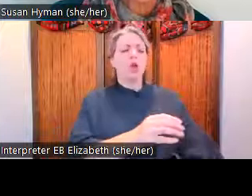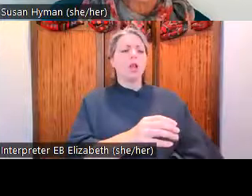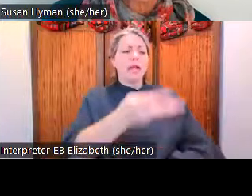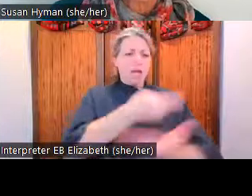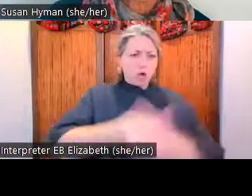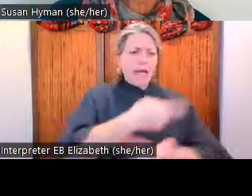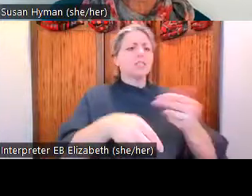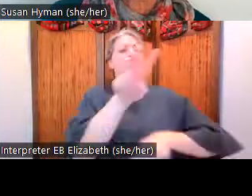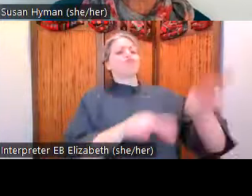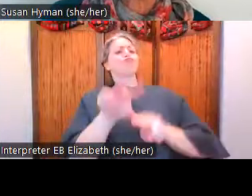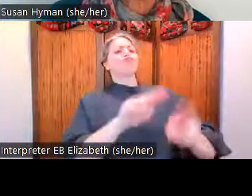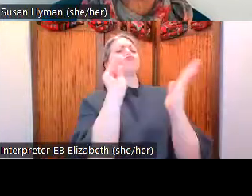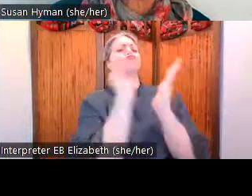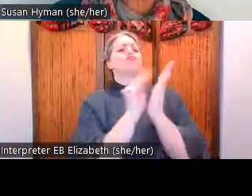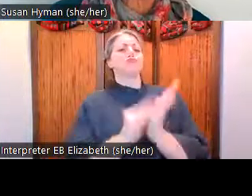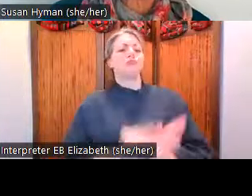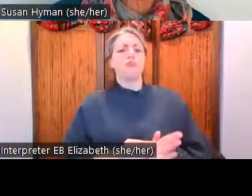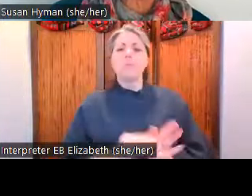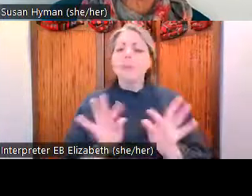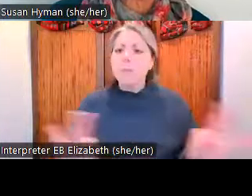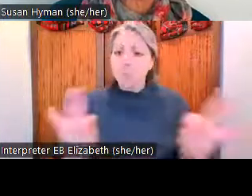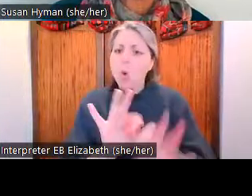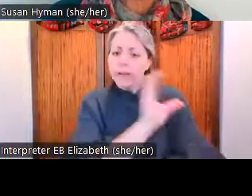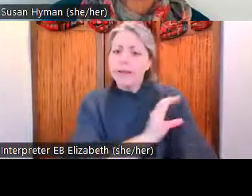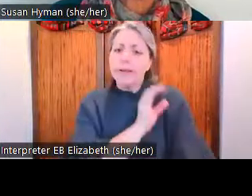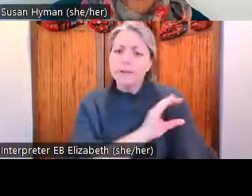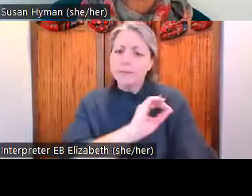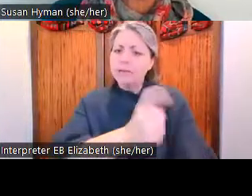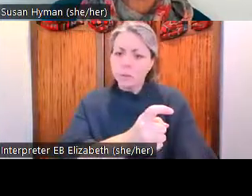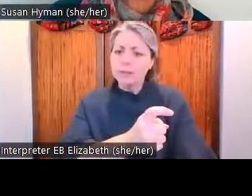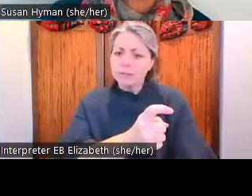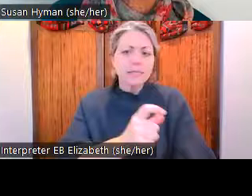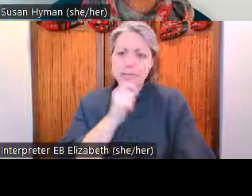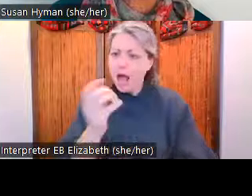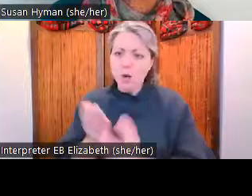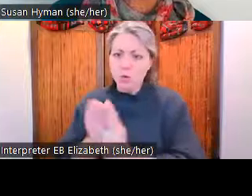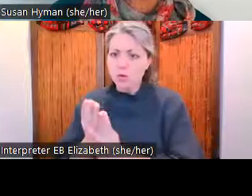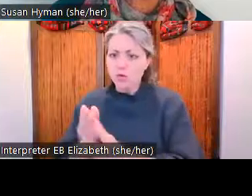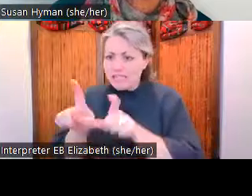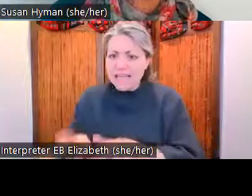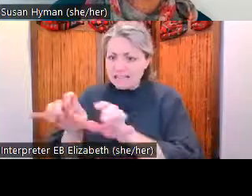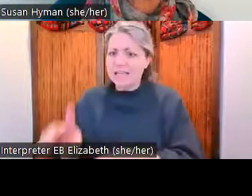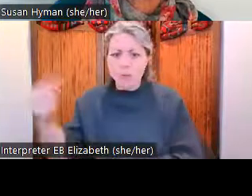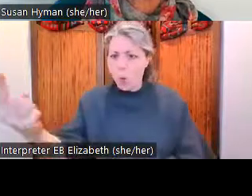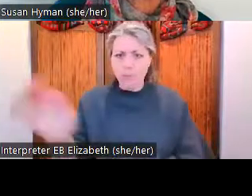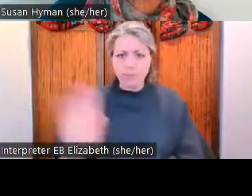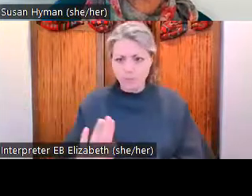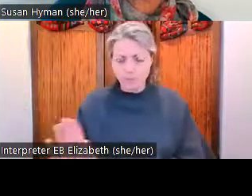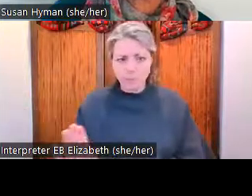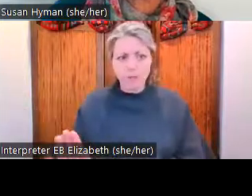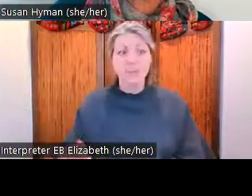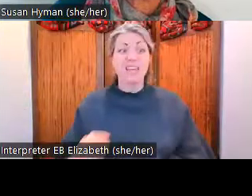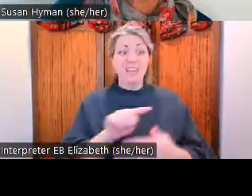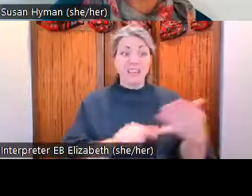earlier, these are clinical diagnoses, and that